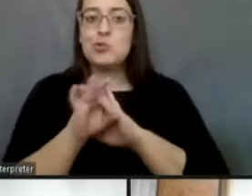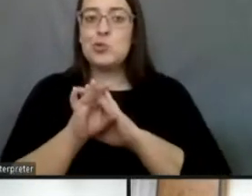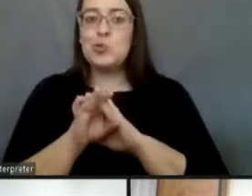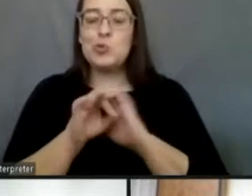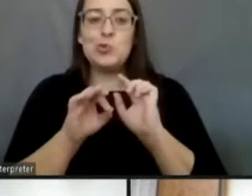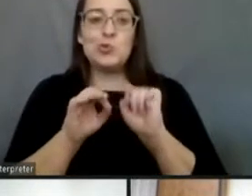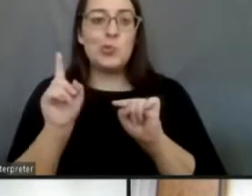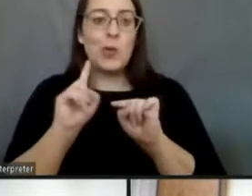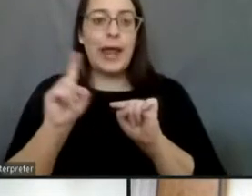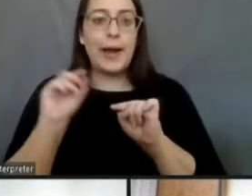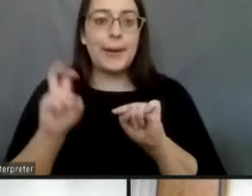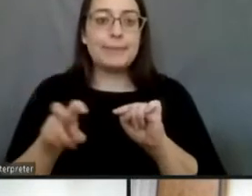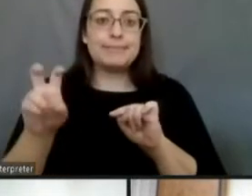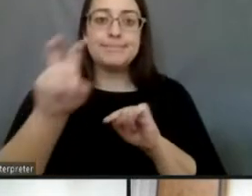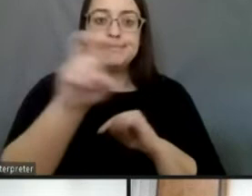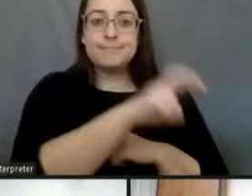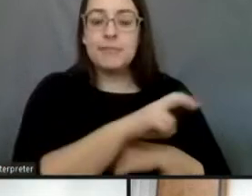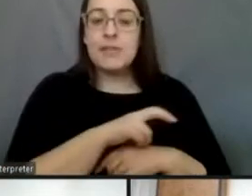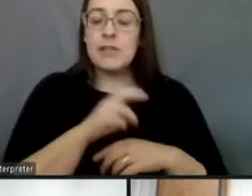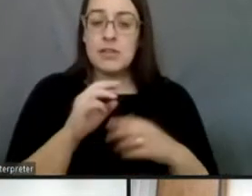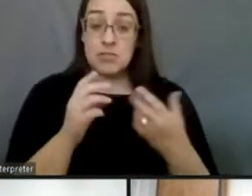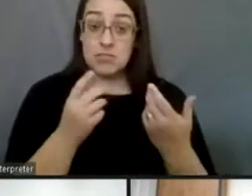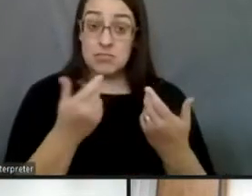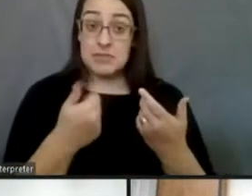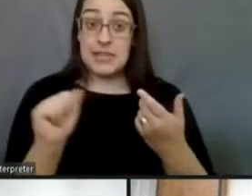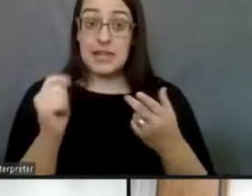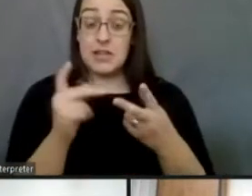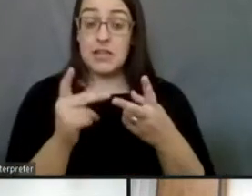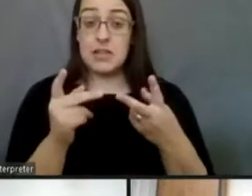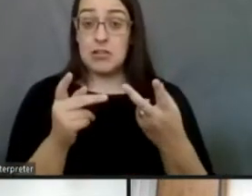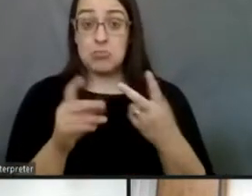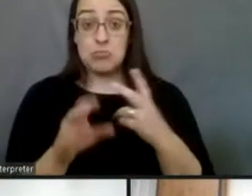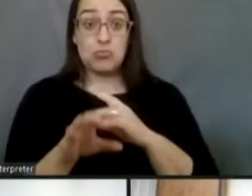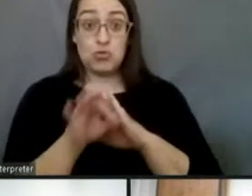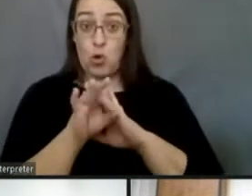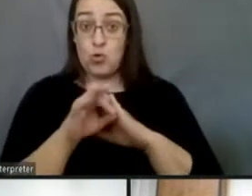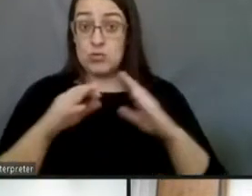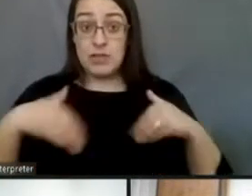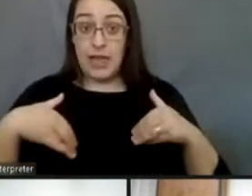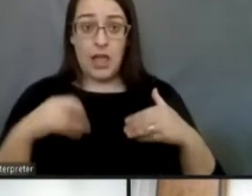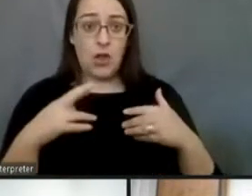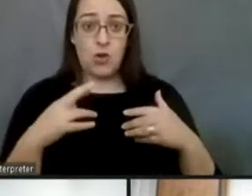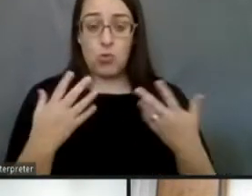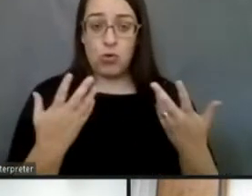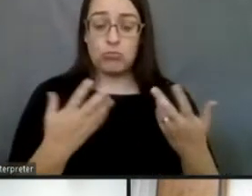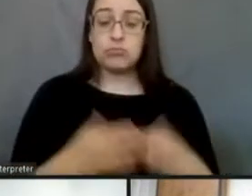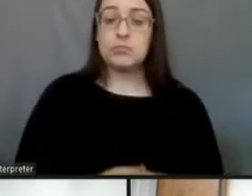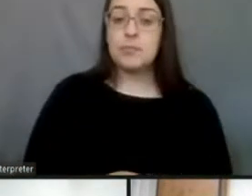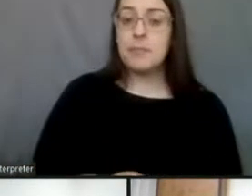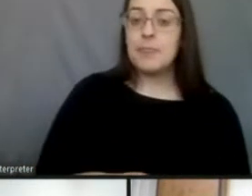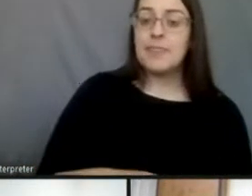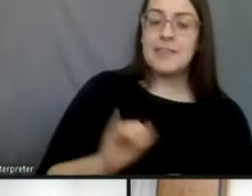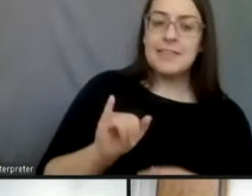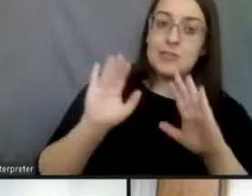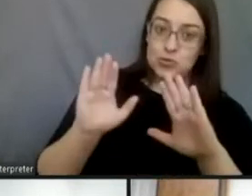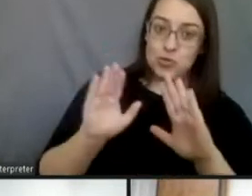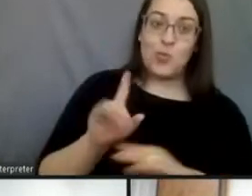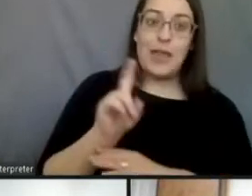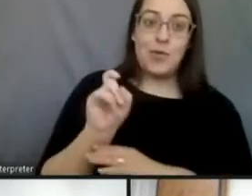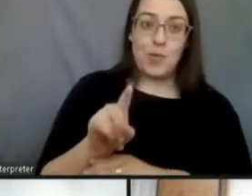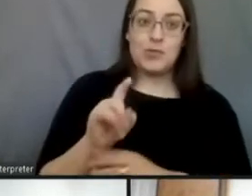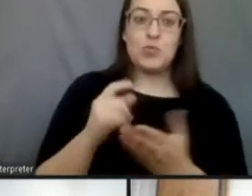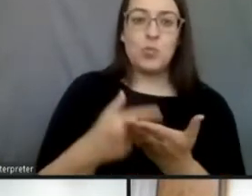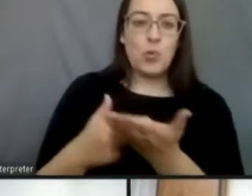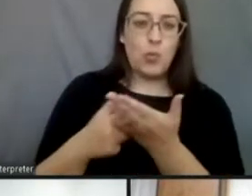will be chosen, and if any of these locations have been chosen yet? Yeah, that's a great question. So we're working